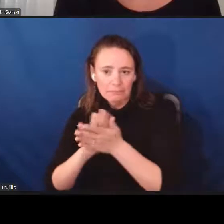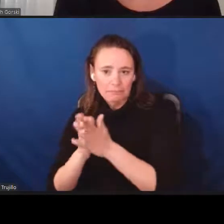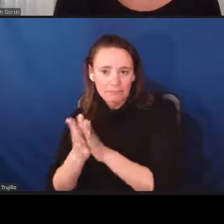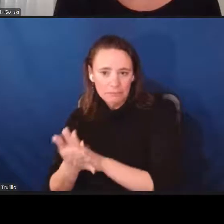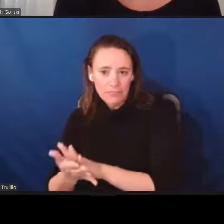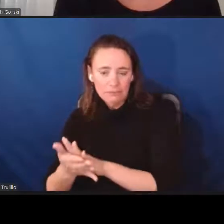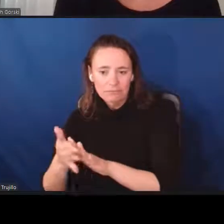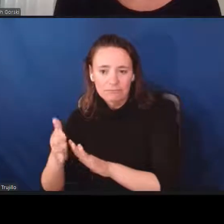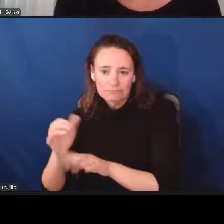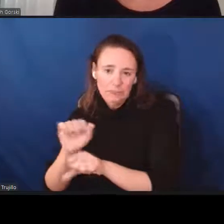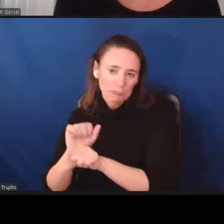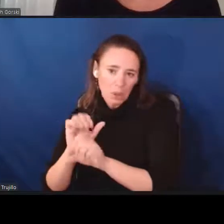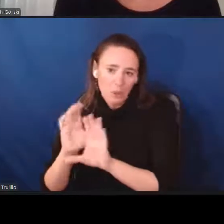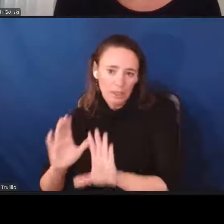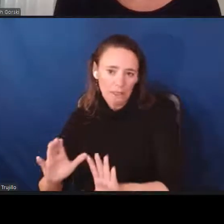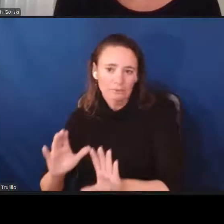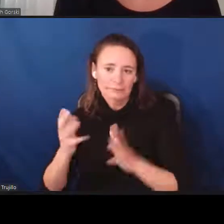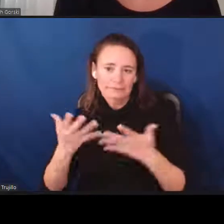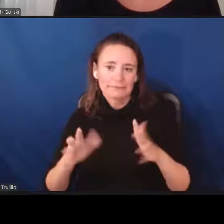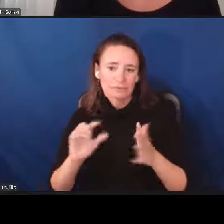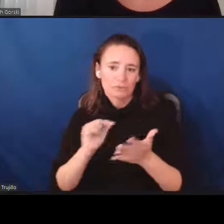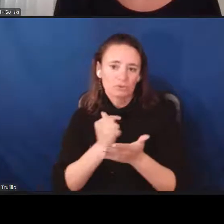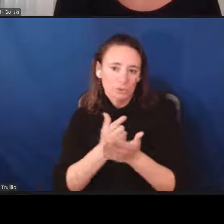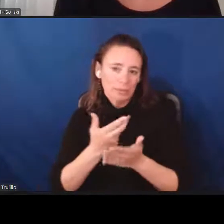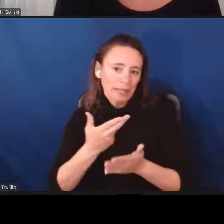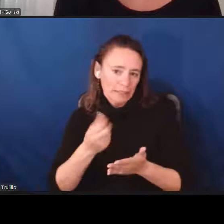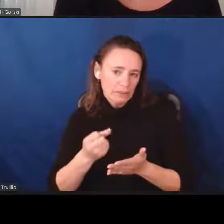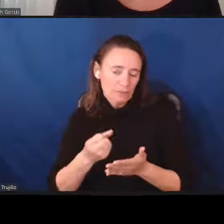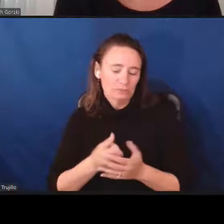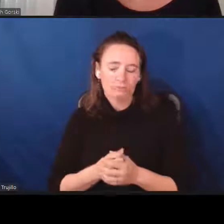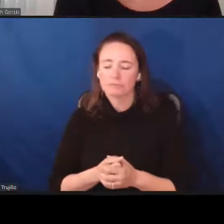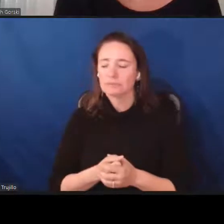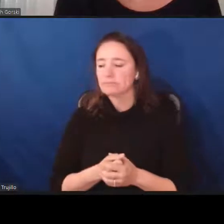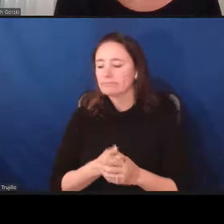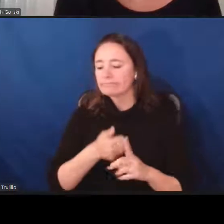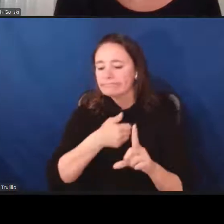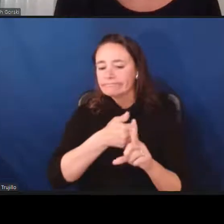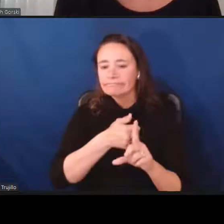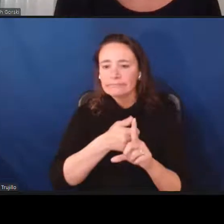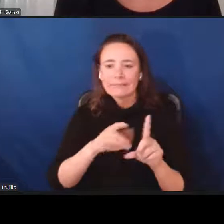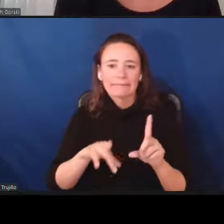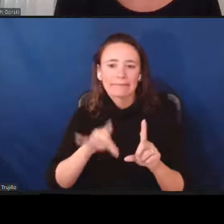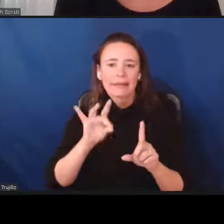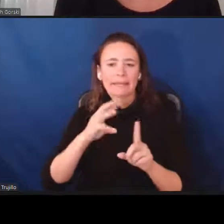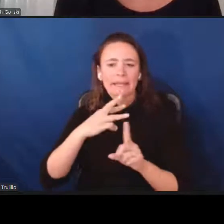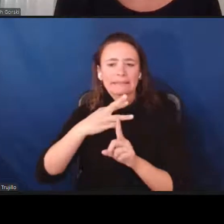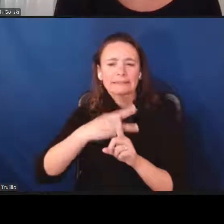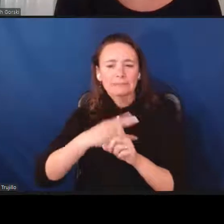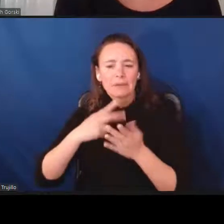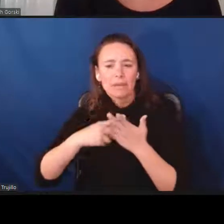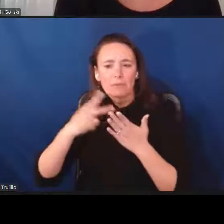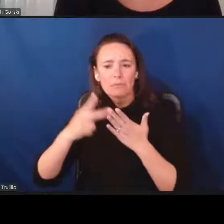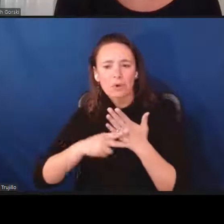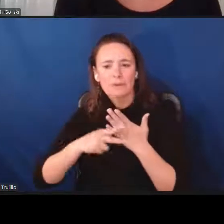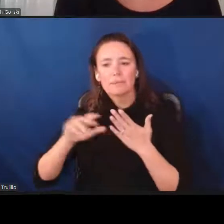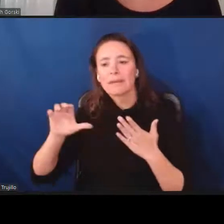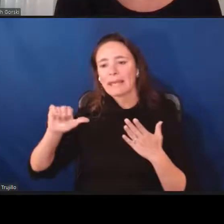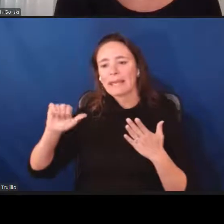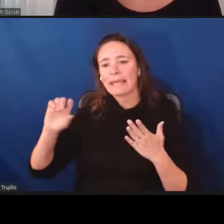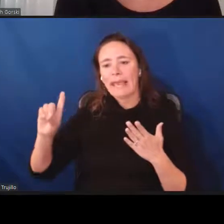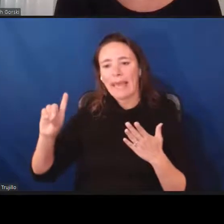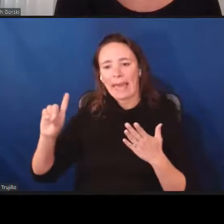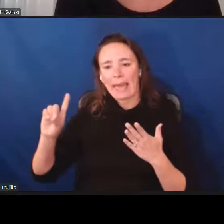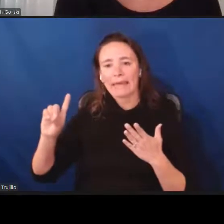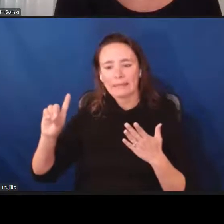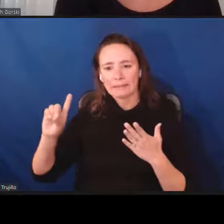once I graduated from high school. And so, she found like a 6-month program in CAD design, because